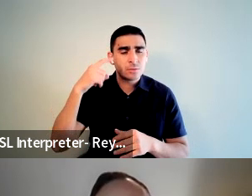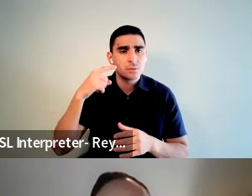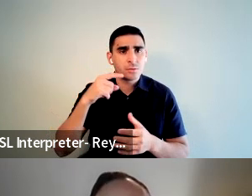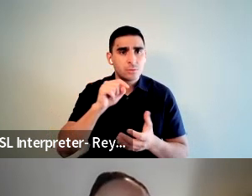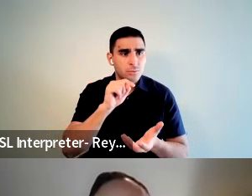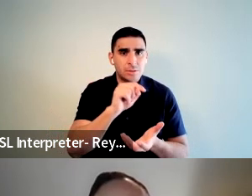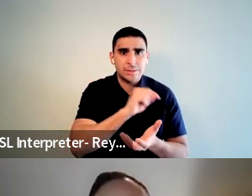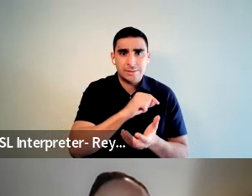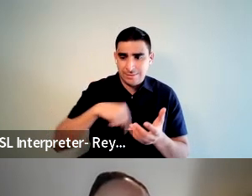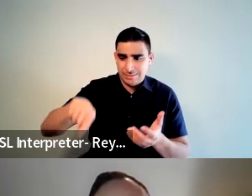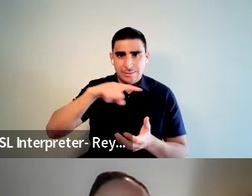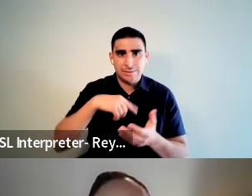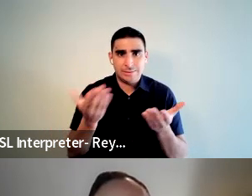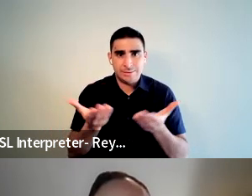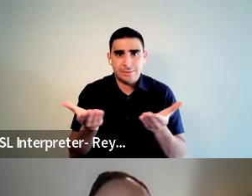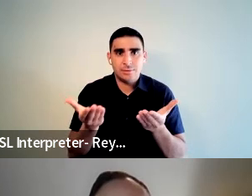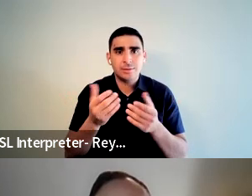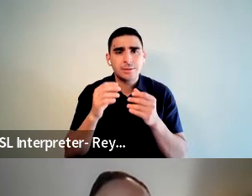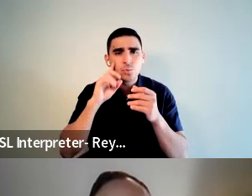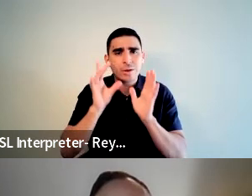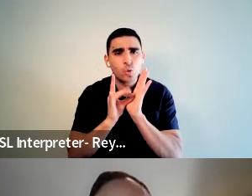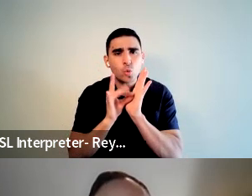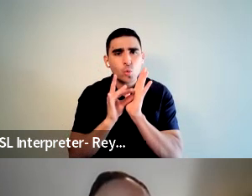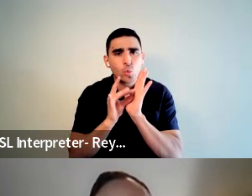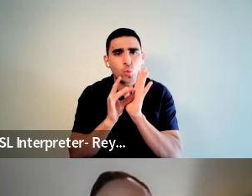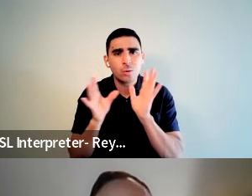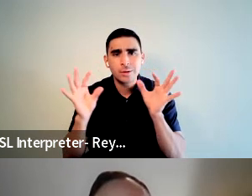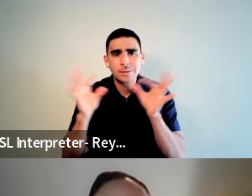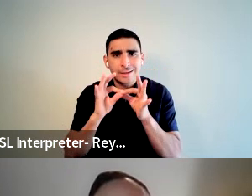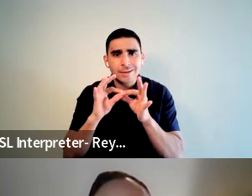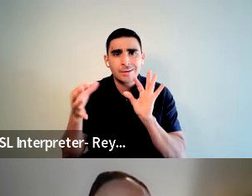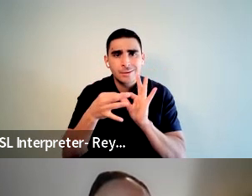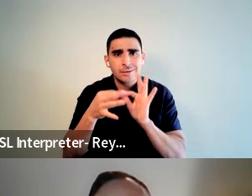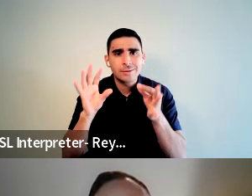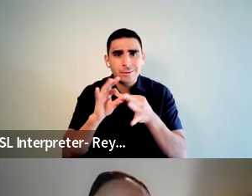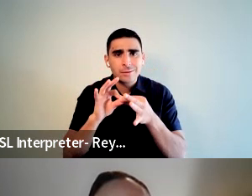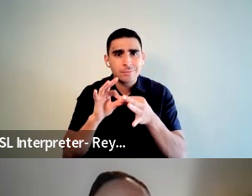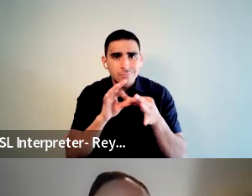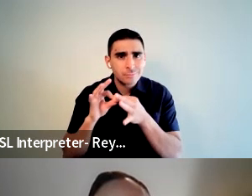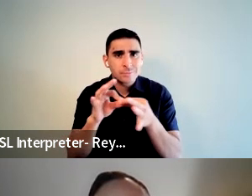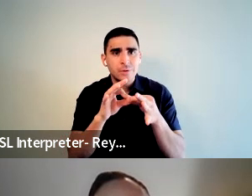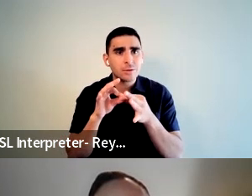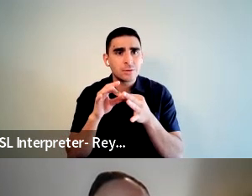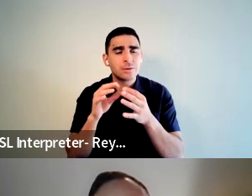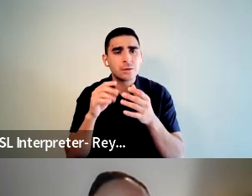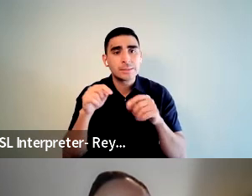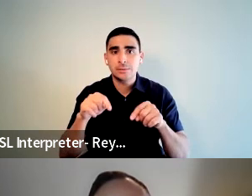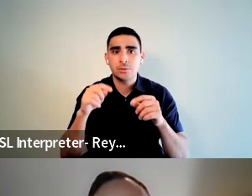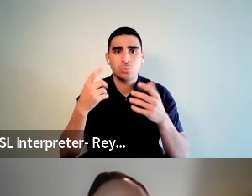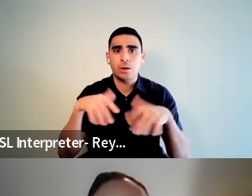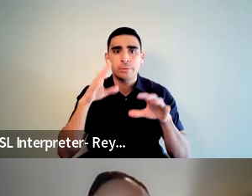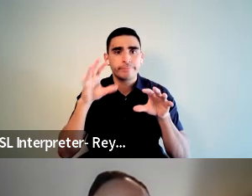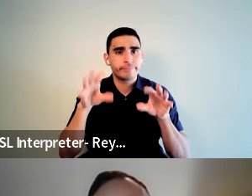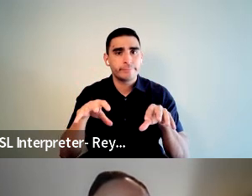the glue, and I'm excited to see it being talked about at this point. It just seems unbelievable to me when you say